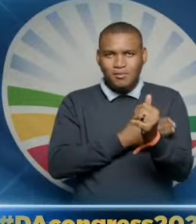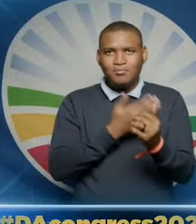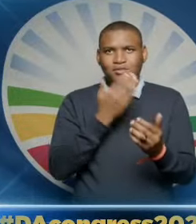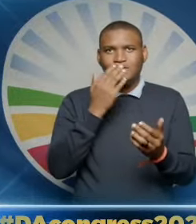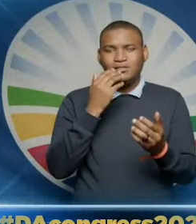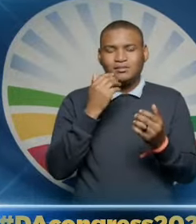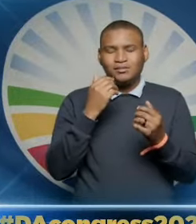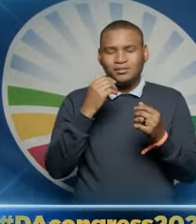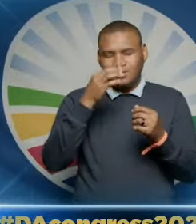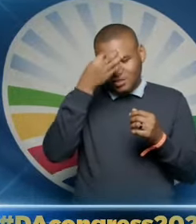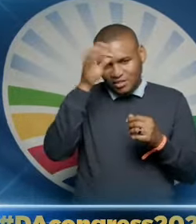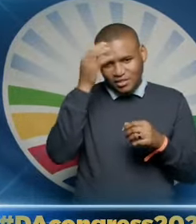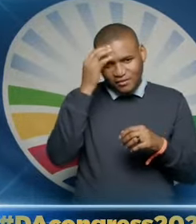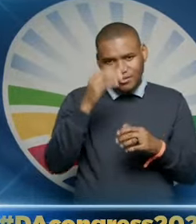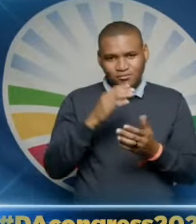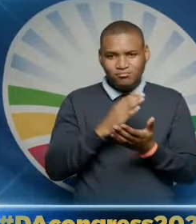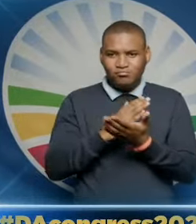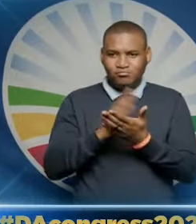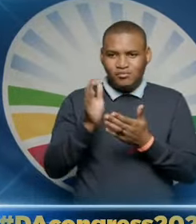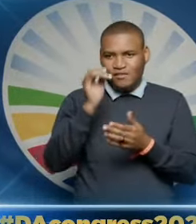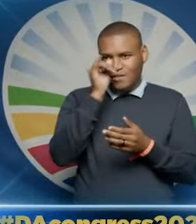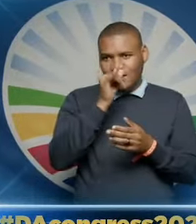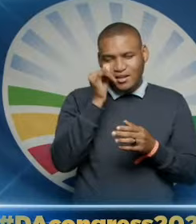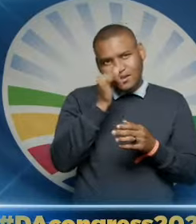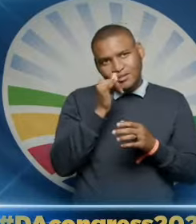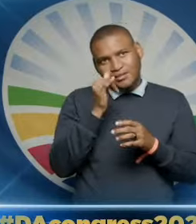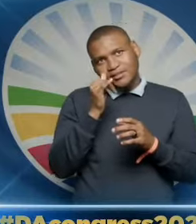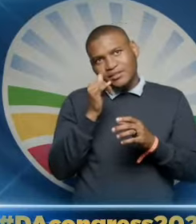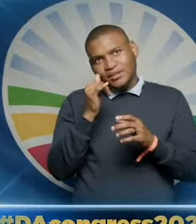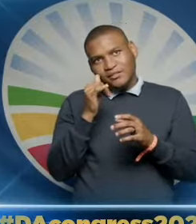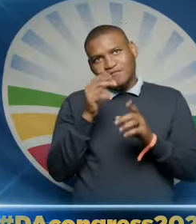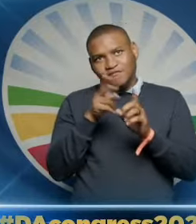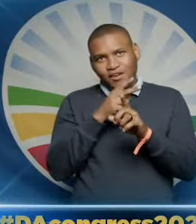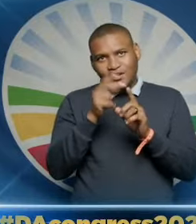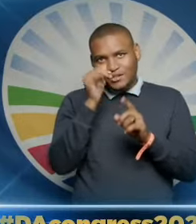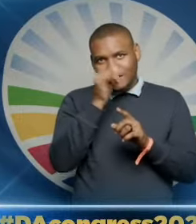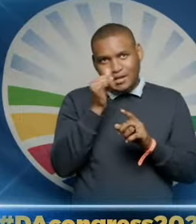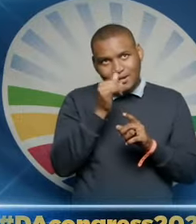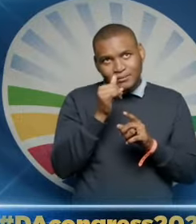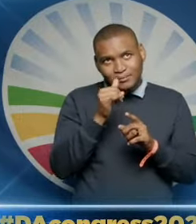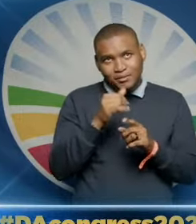violent crime and devolving more power to provincial and local government.